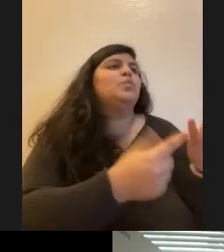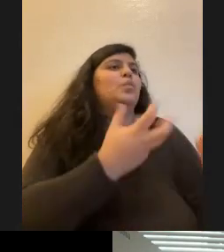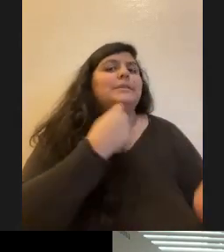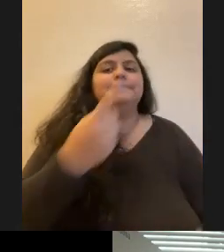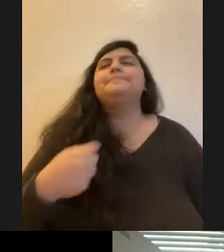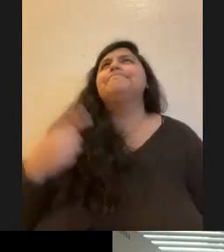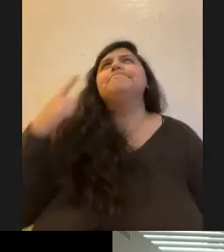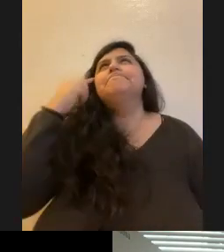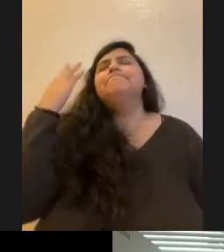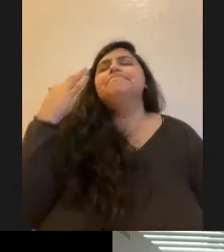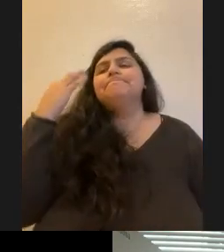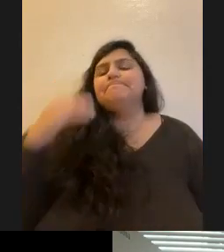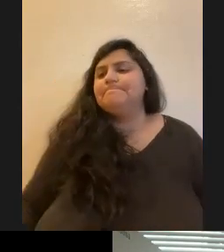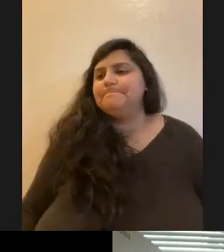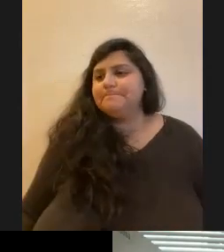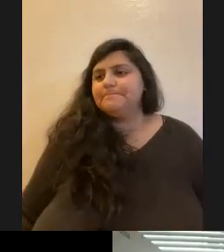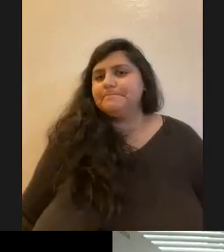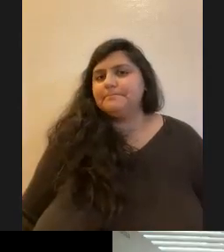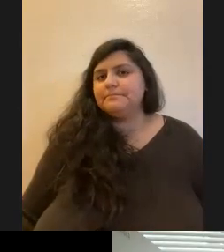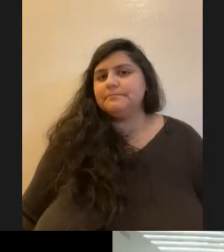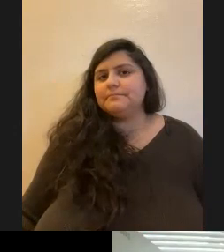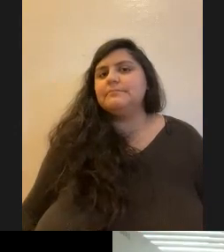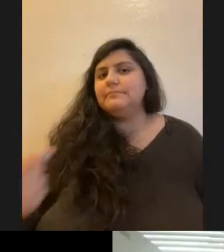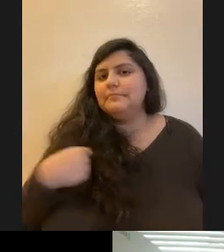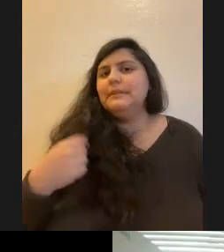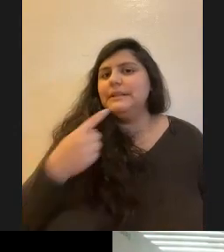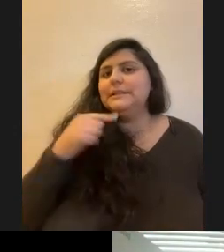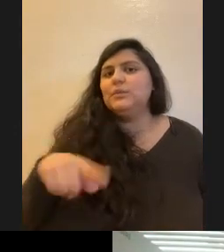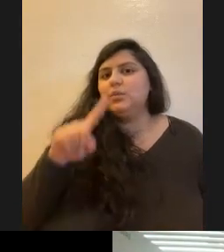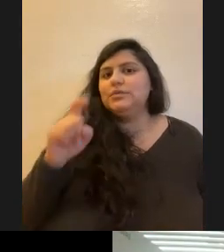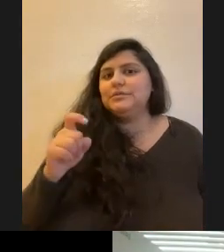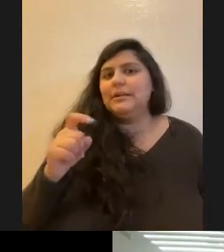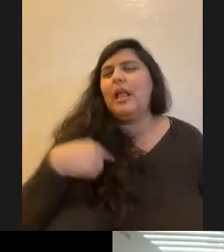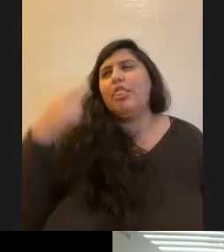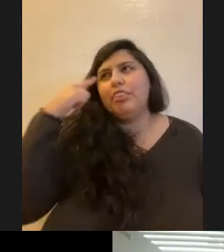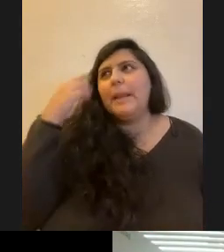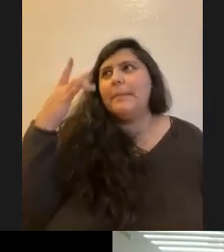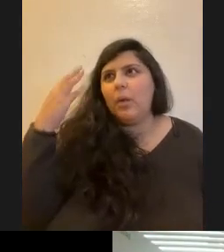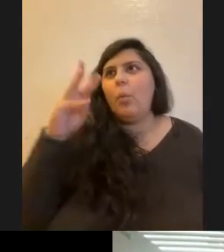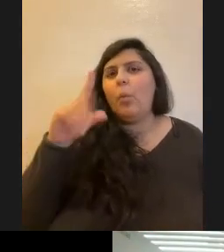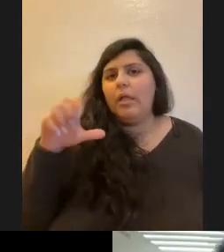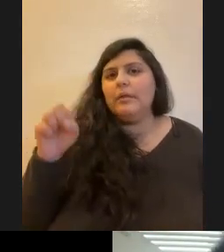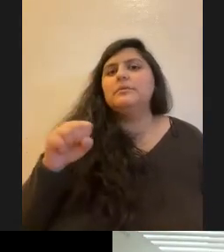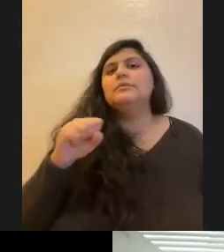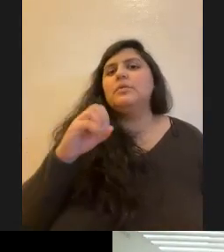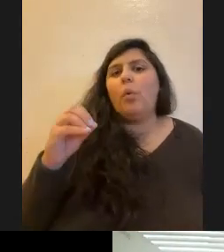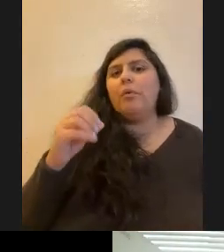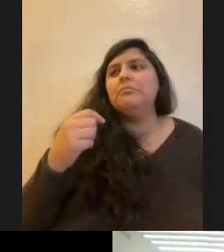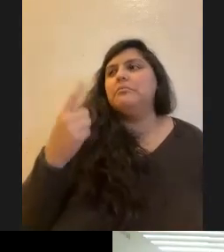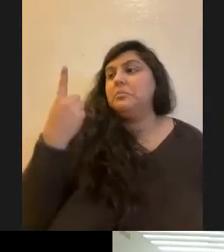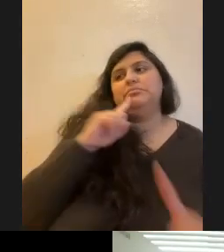about this one. I said this question earlier, so I thought about it for a while, and I realized there's only one answer I could